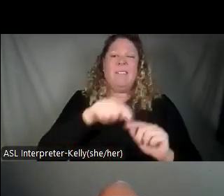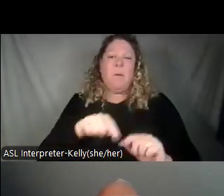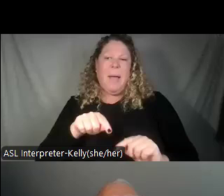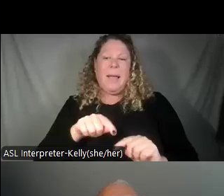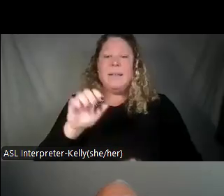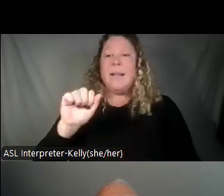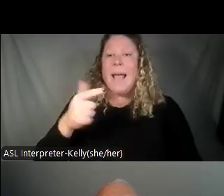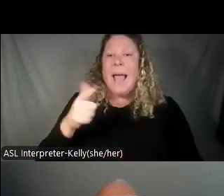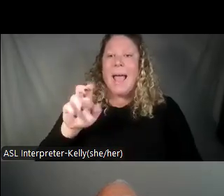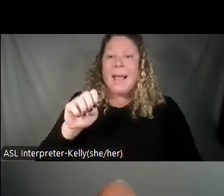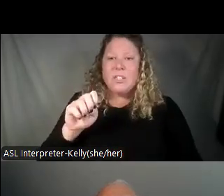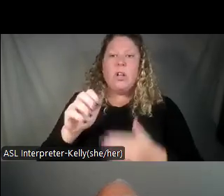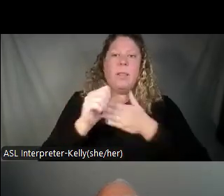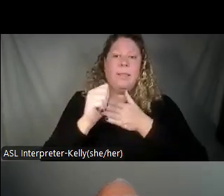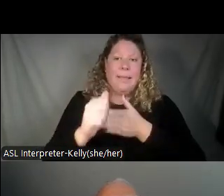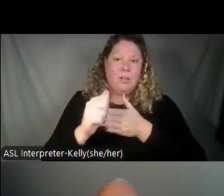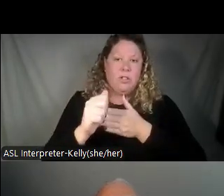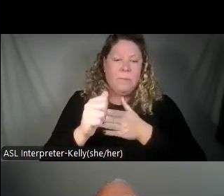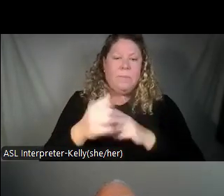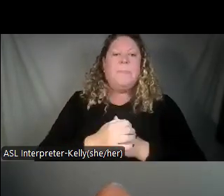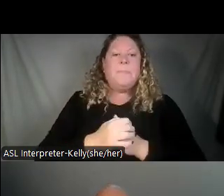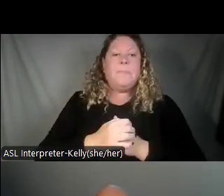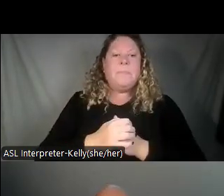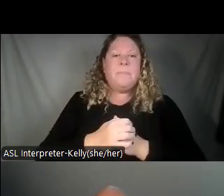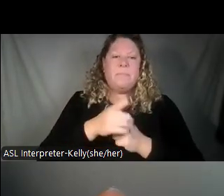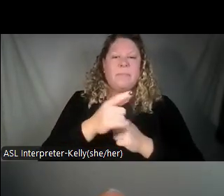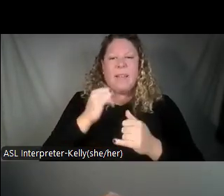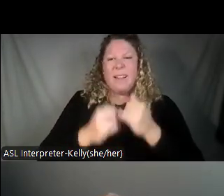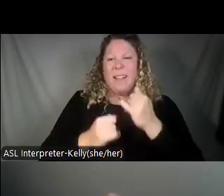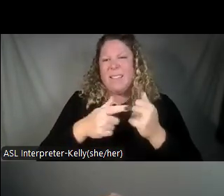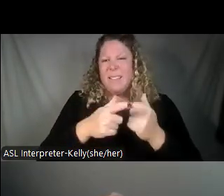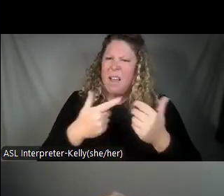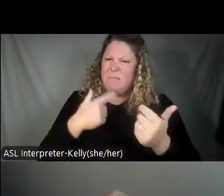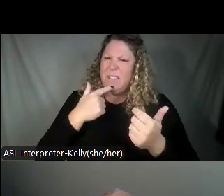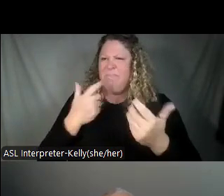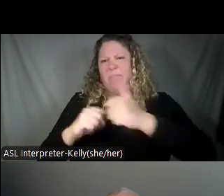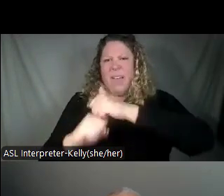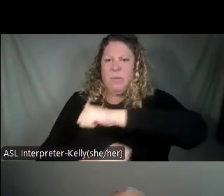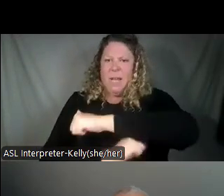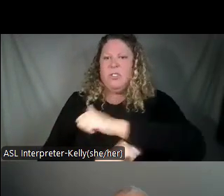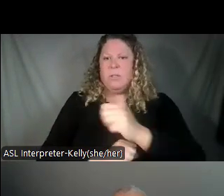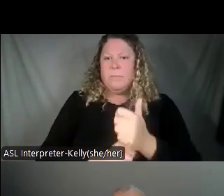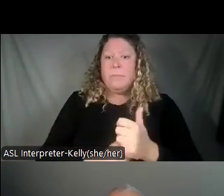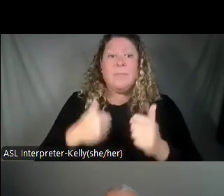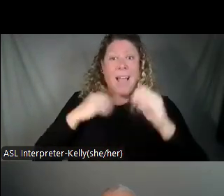is leadership. This is kind of the last part, and this is kind of the foundational part. Now, I've been teaching leadership since the late